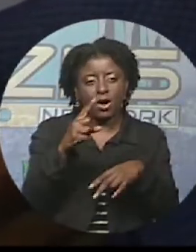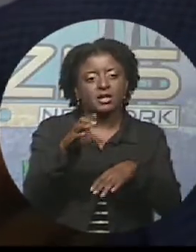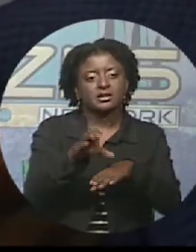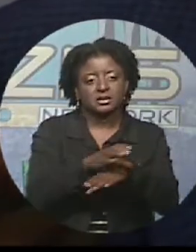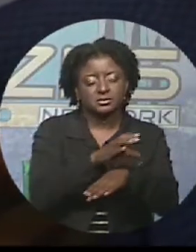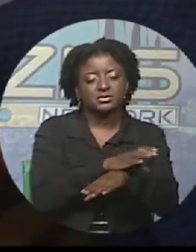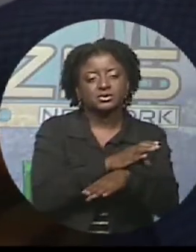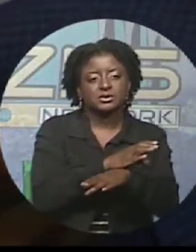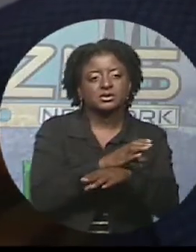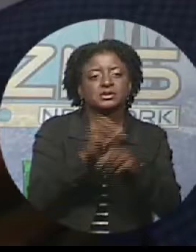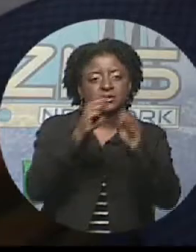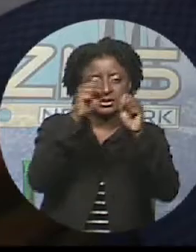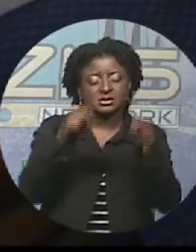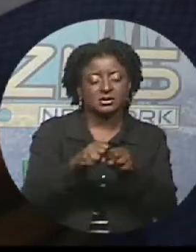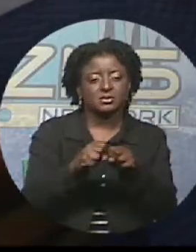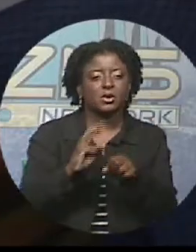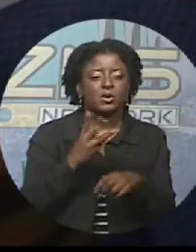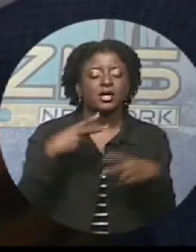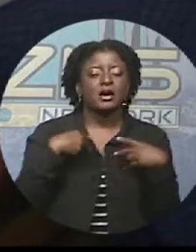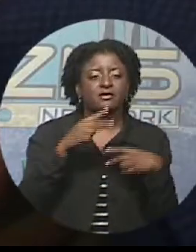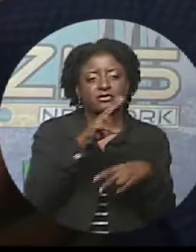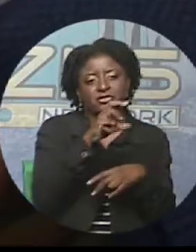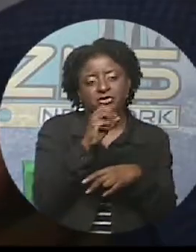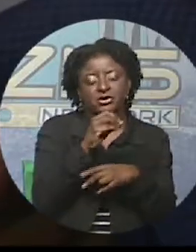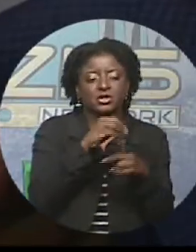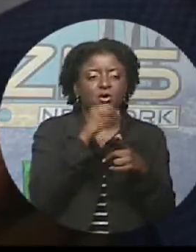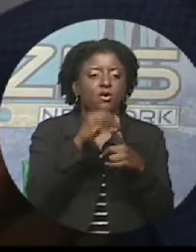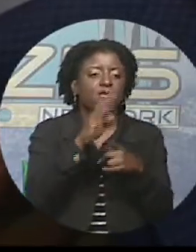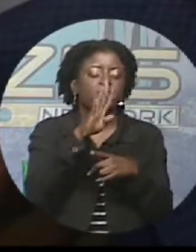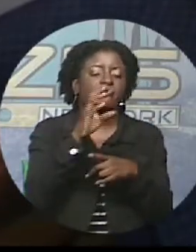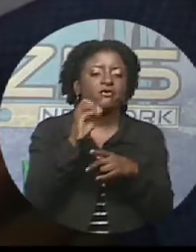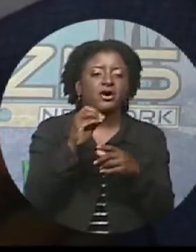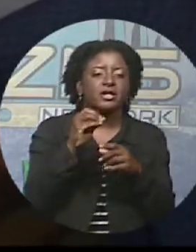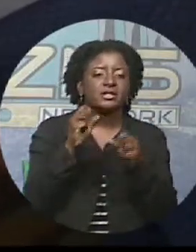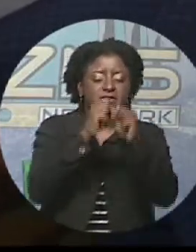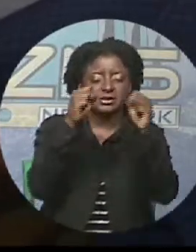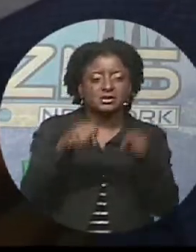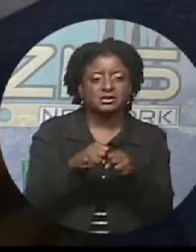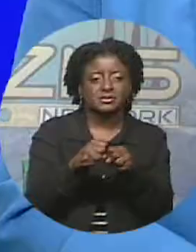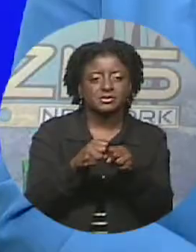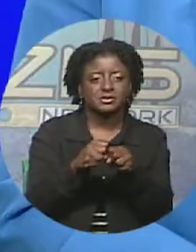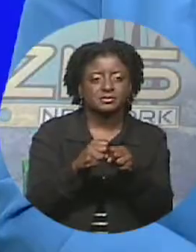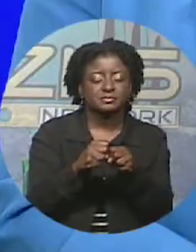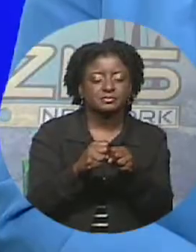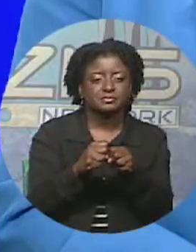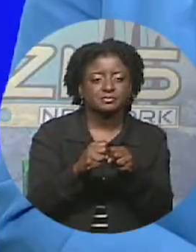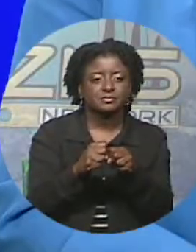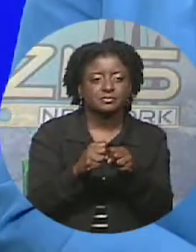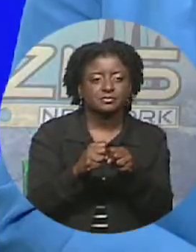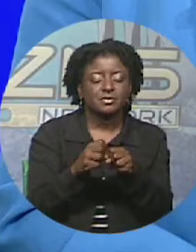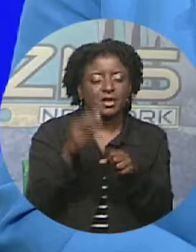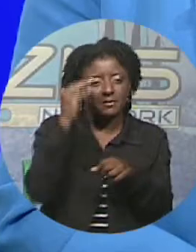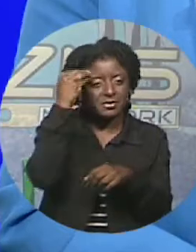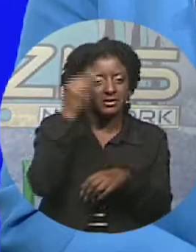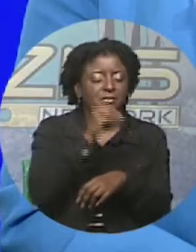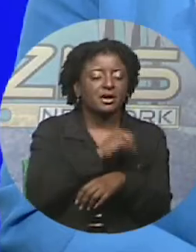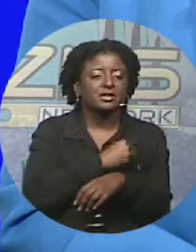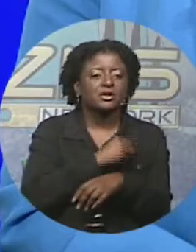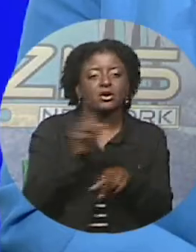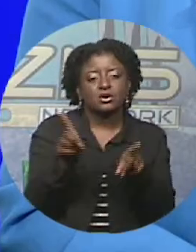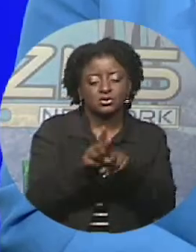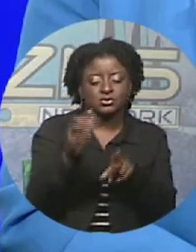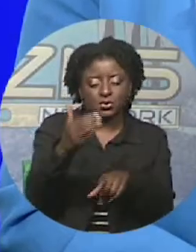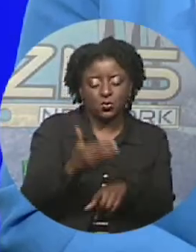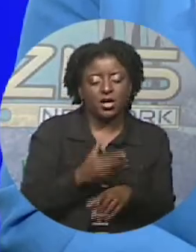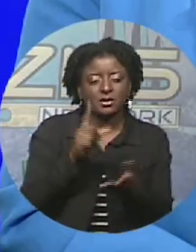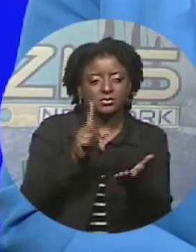30 or 40 software systems that we have to look at. So we haven't studied it fully yet, but we will. Mr. Marcantonis also welcomes the news